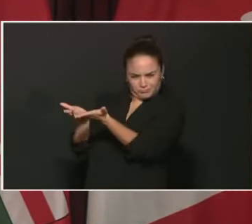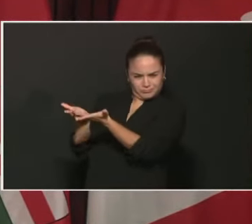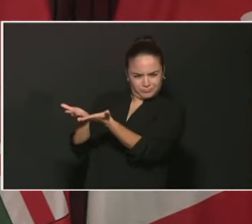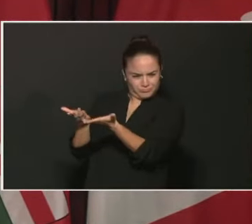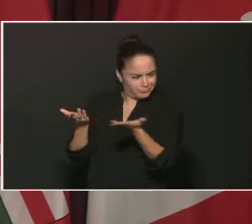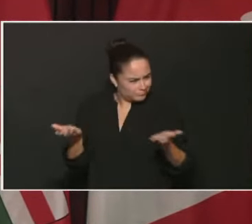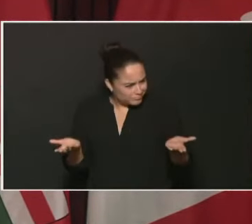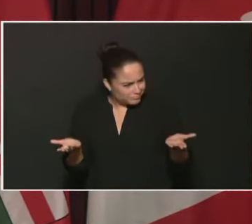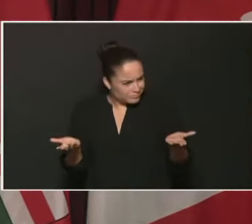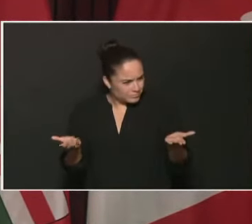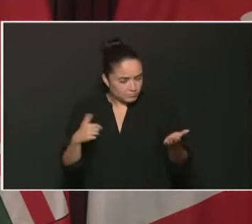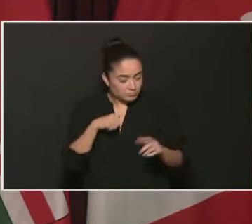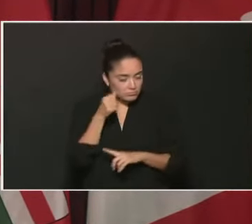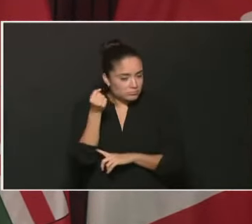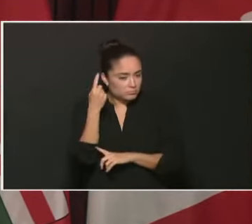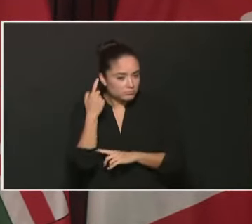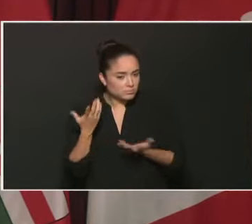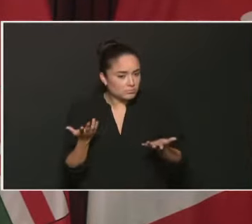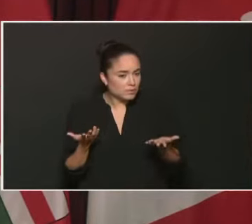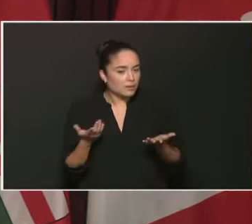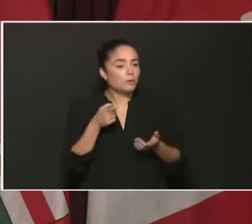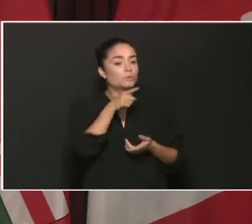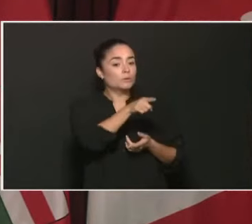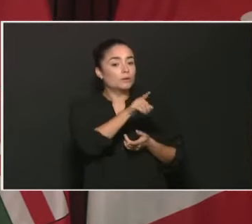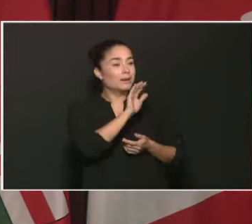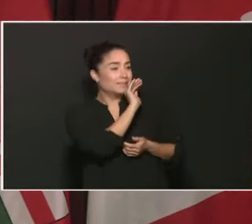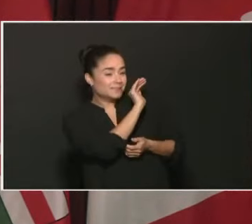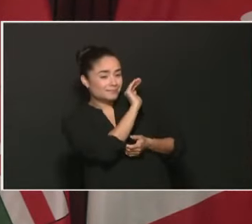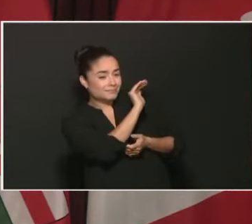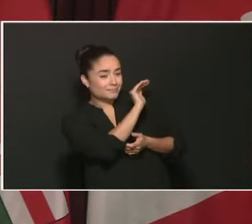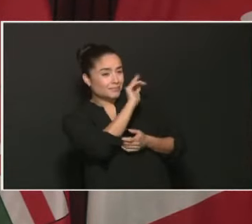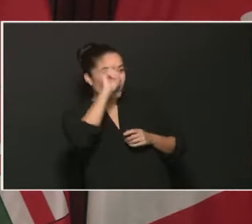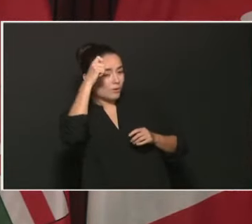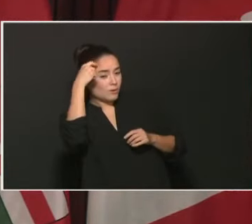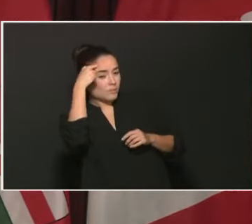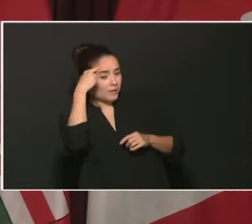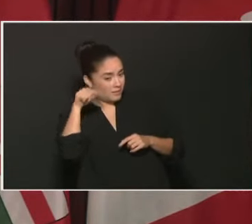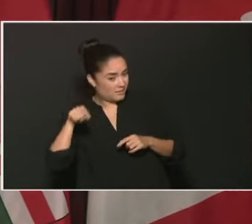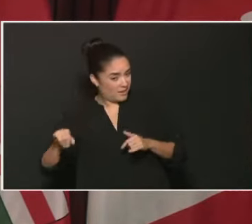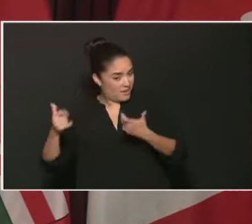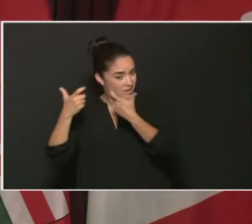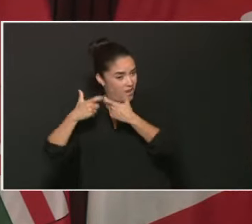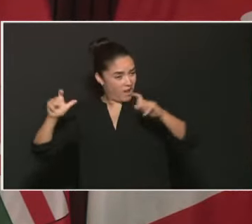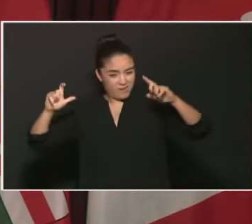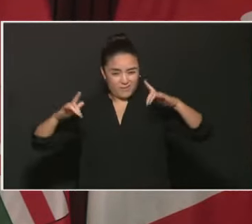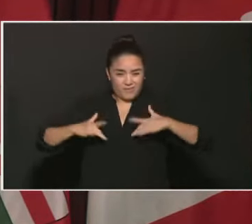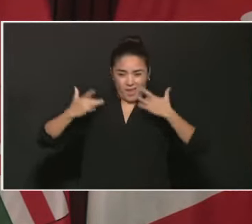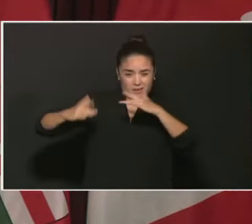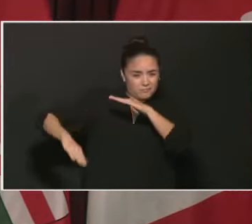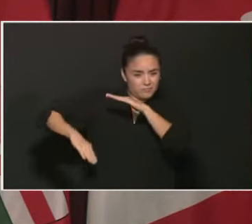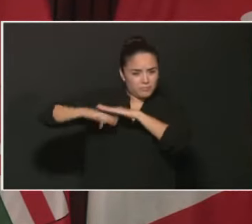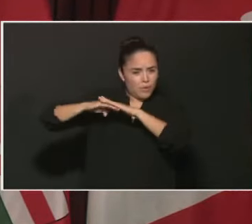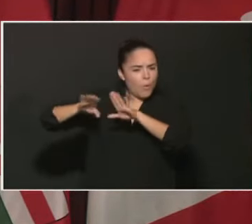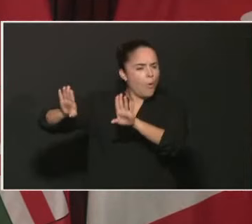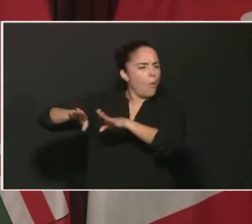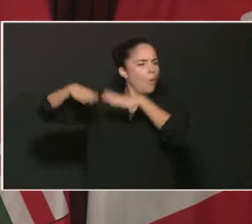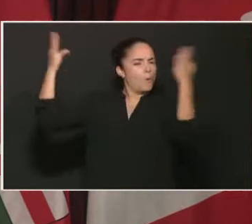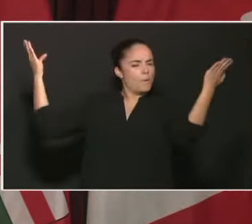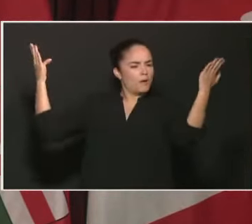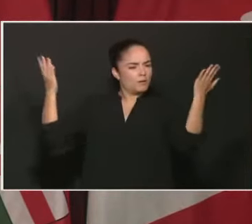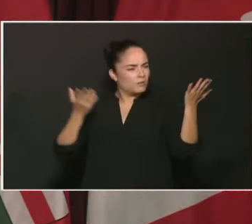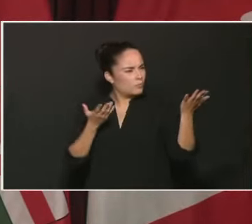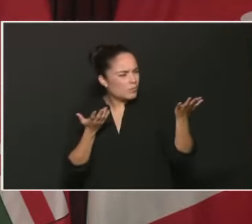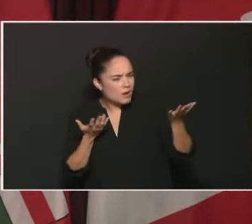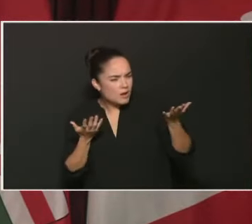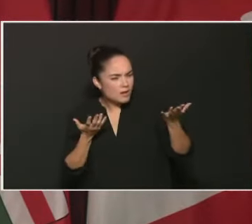say, hey, Premier, now it's time to lift capacity limits for large events? Or did the government come and ask you to approve a plan that they